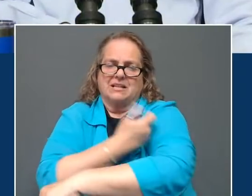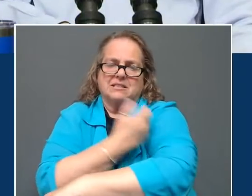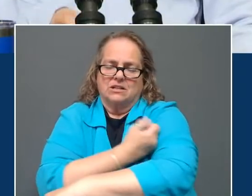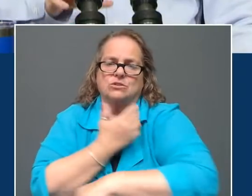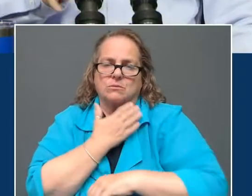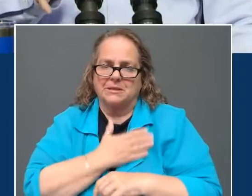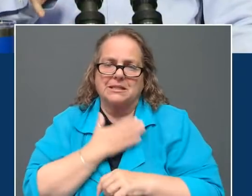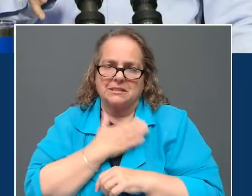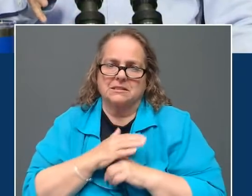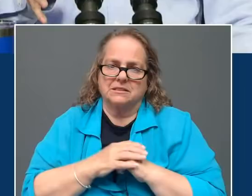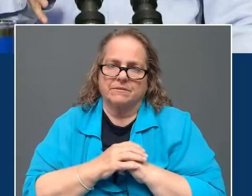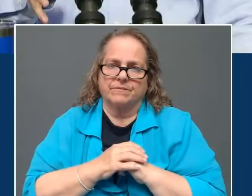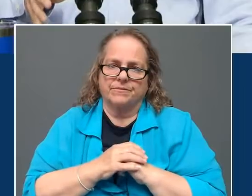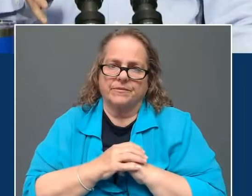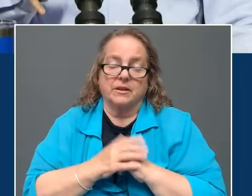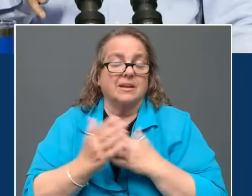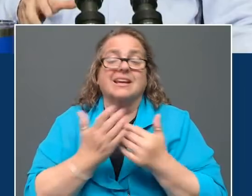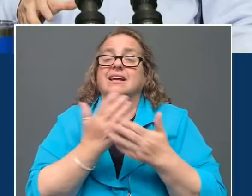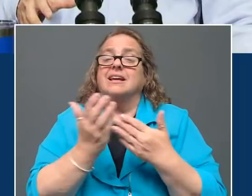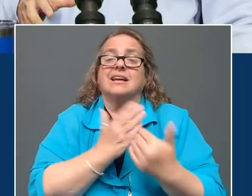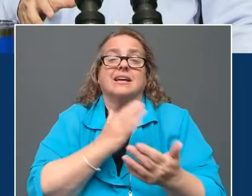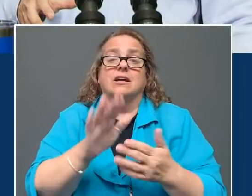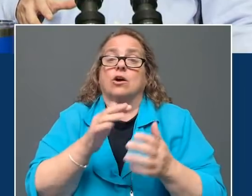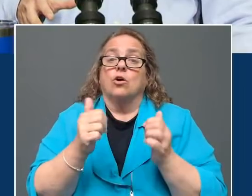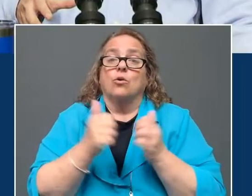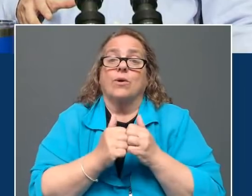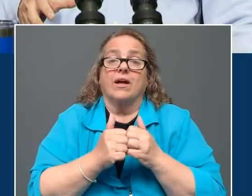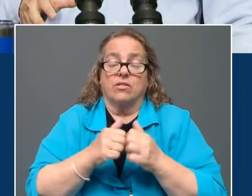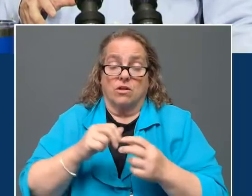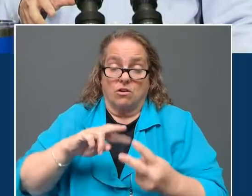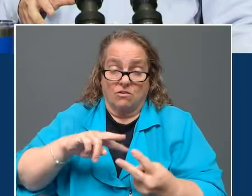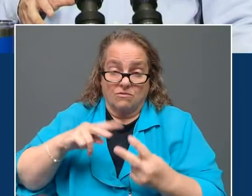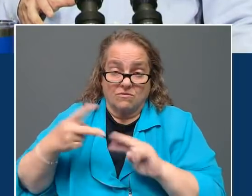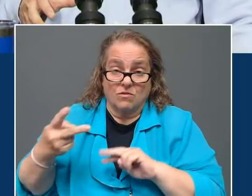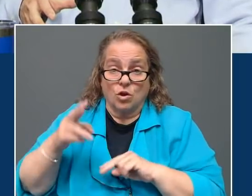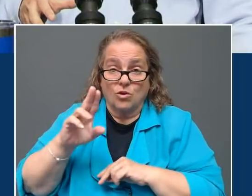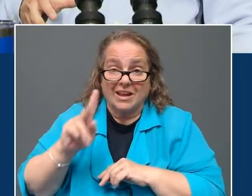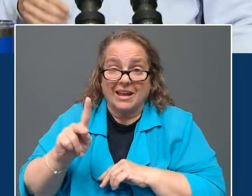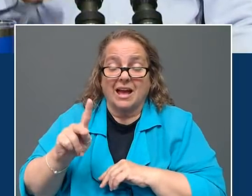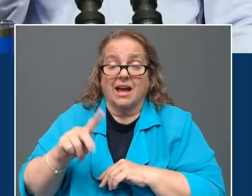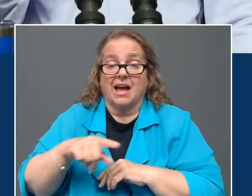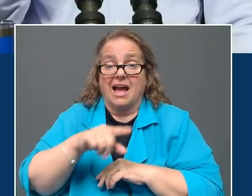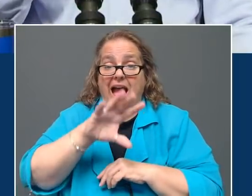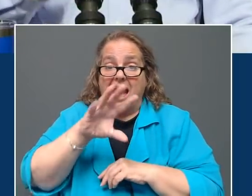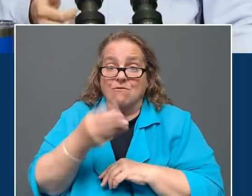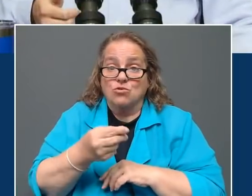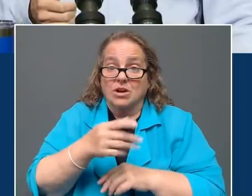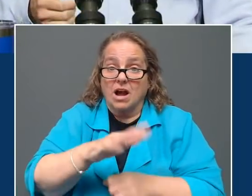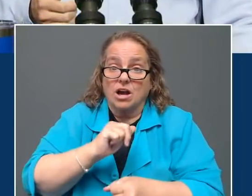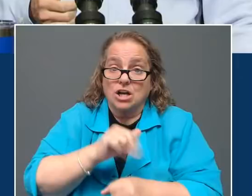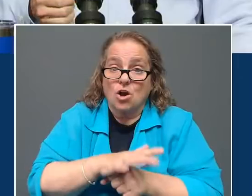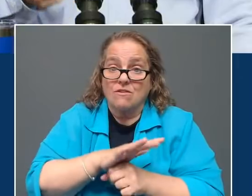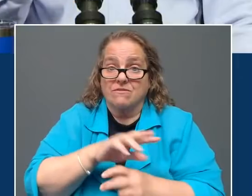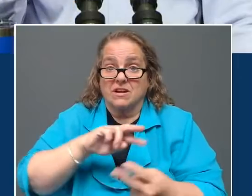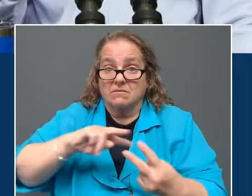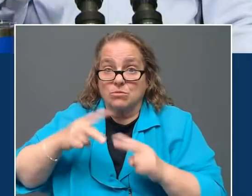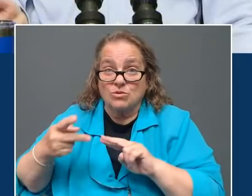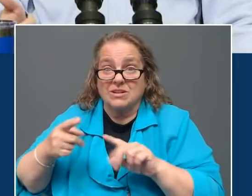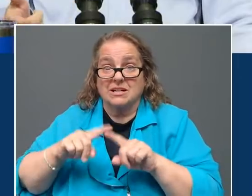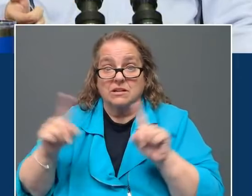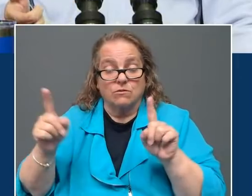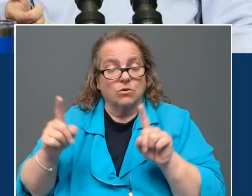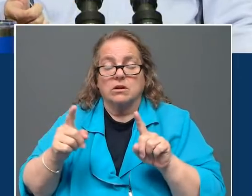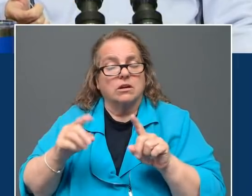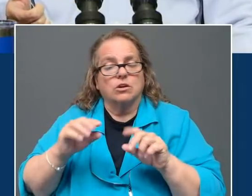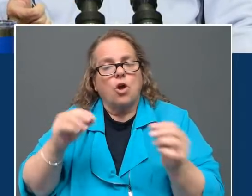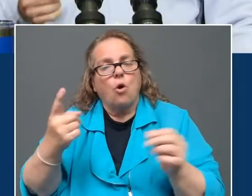we, even with the variations and mutations that we see, if we get everybody vaccinated, by and large, no one goes to the hospital